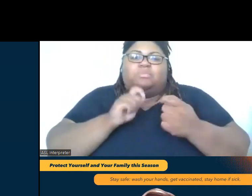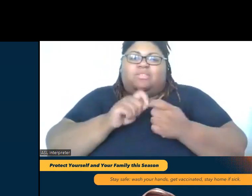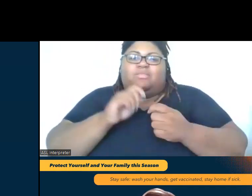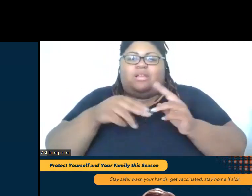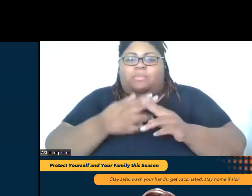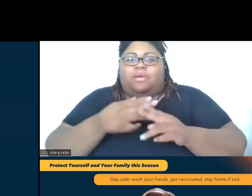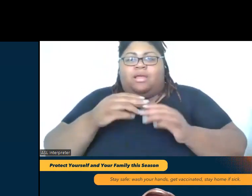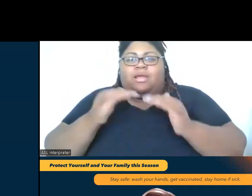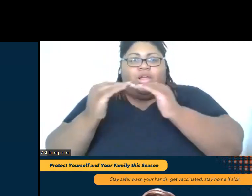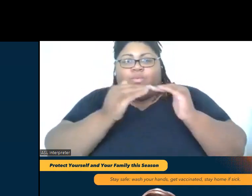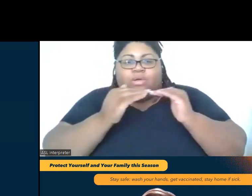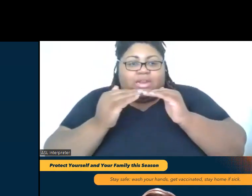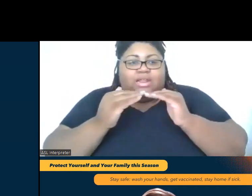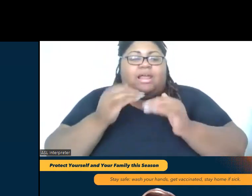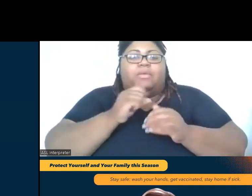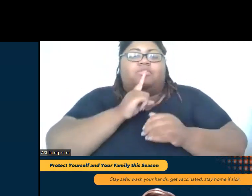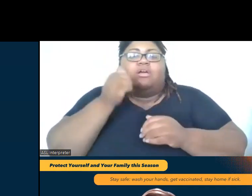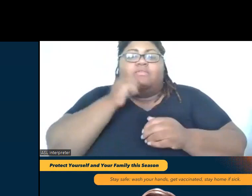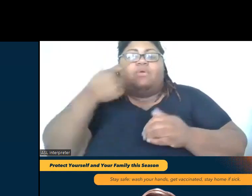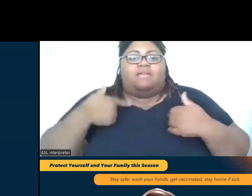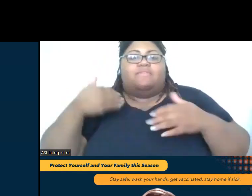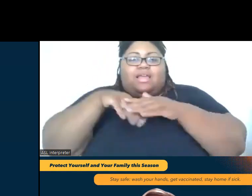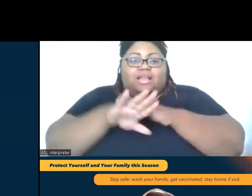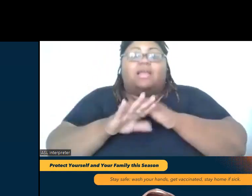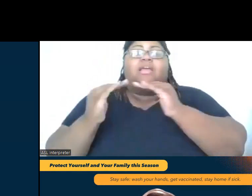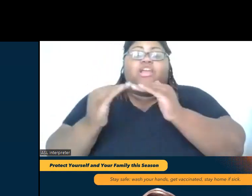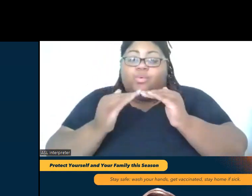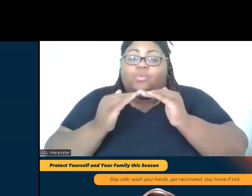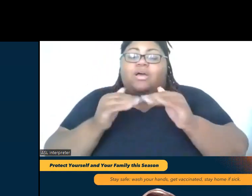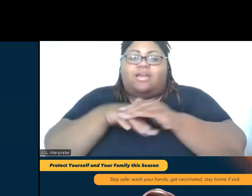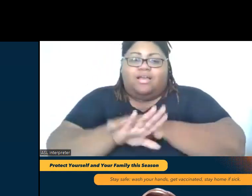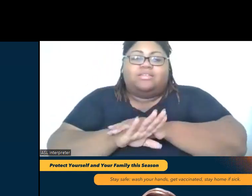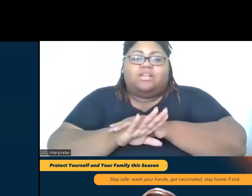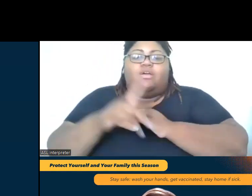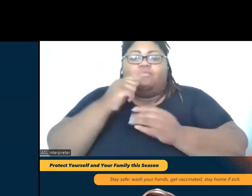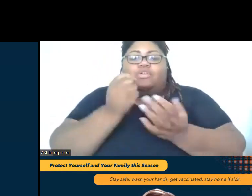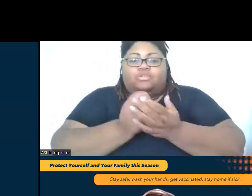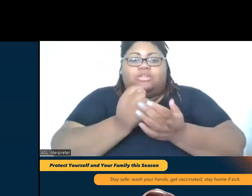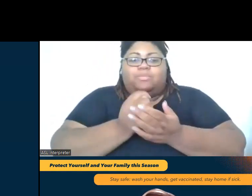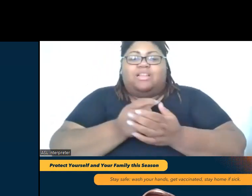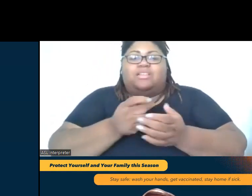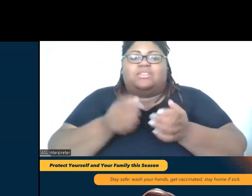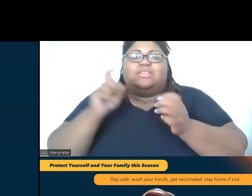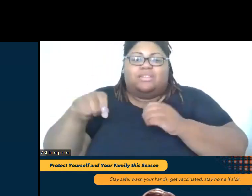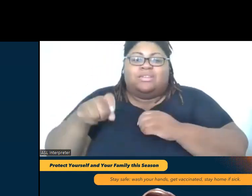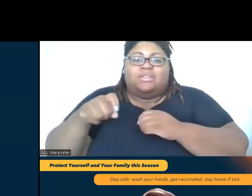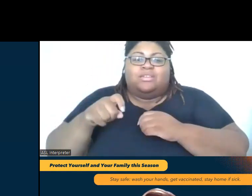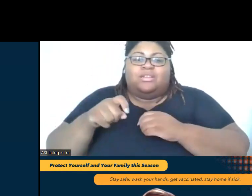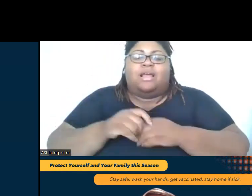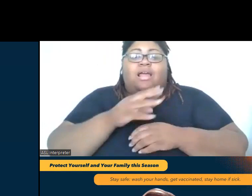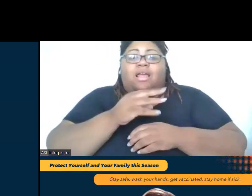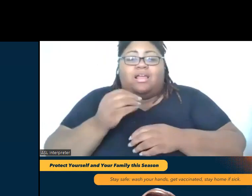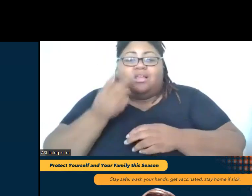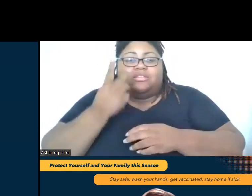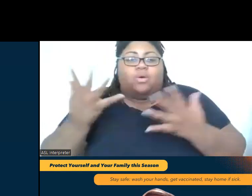making sure that everyone has access, equal access to the treatments that they need, and that whatever is available